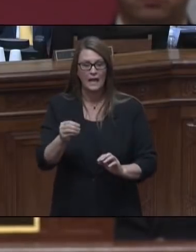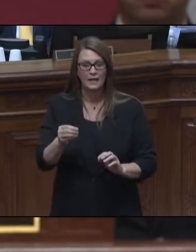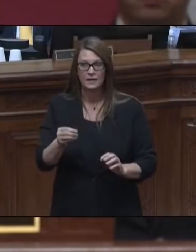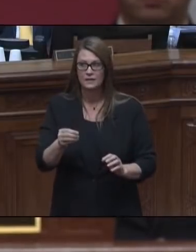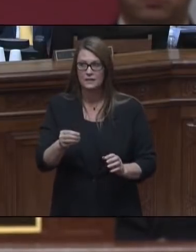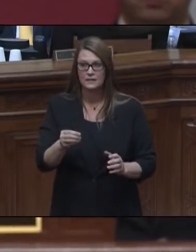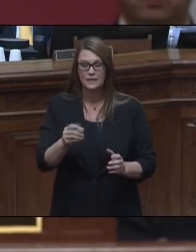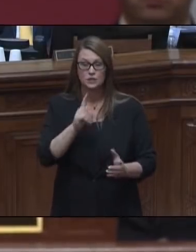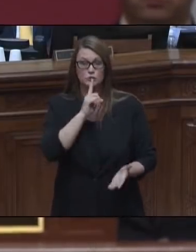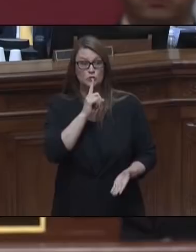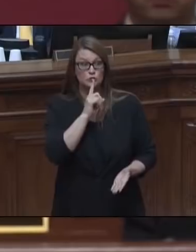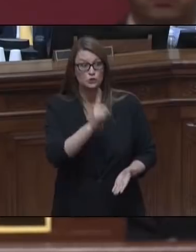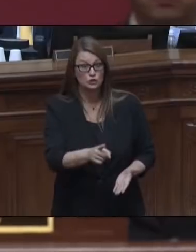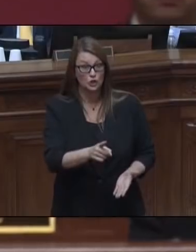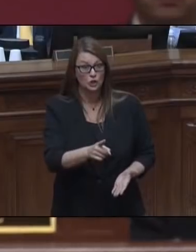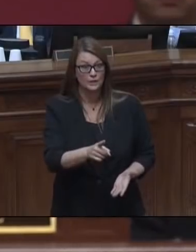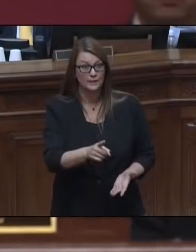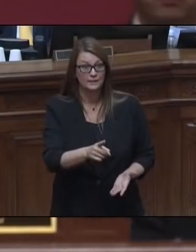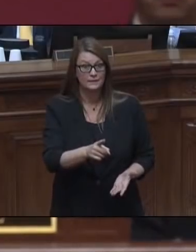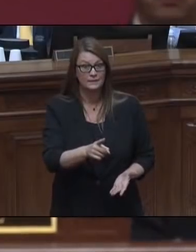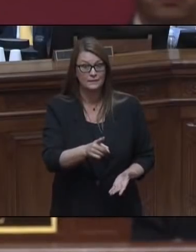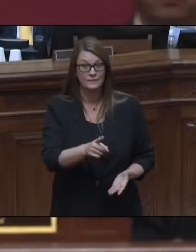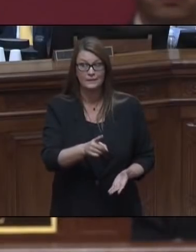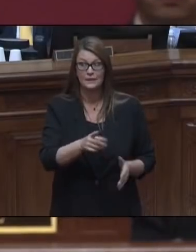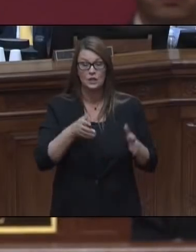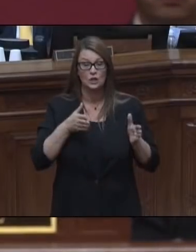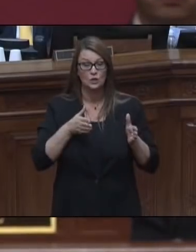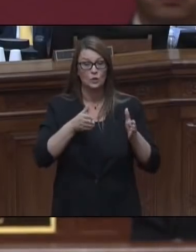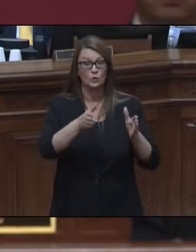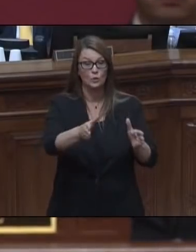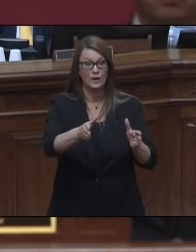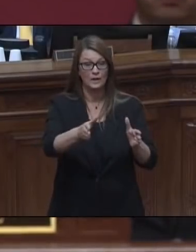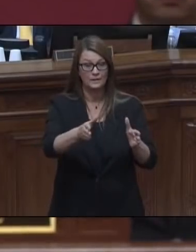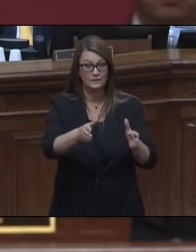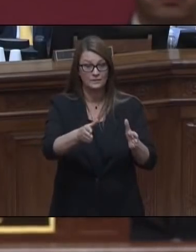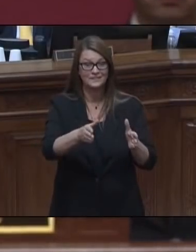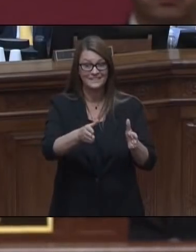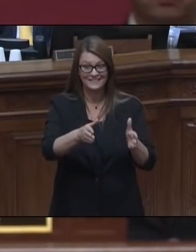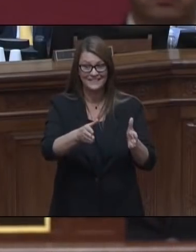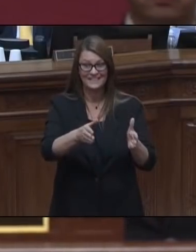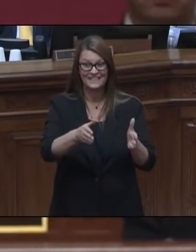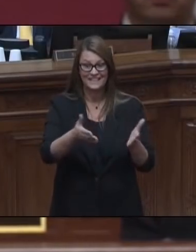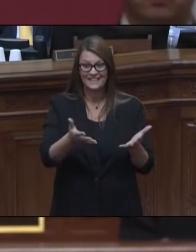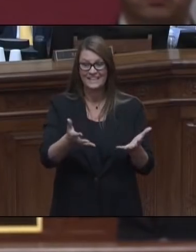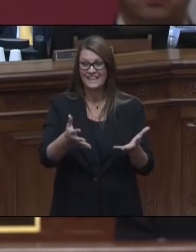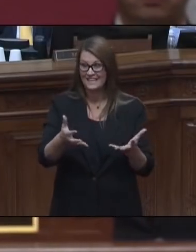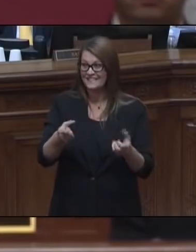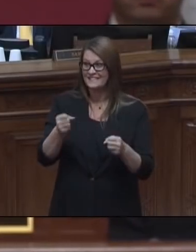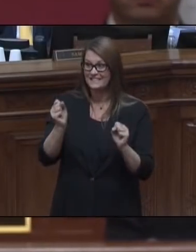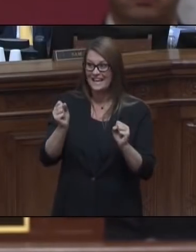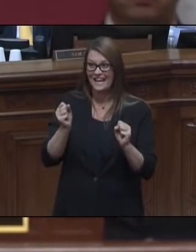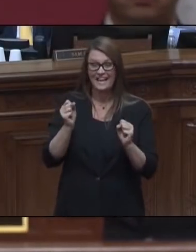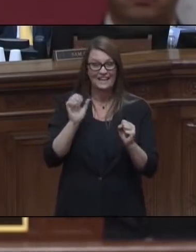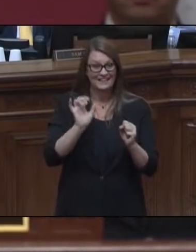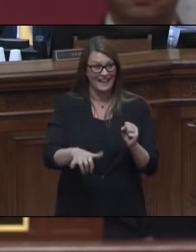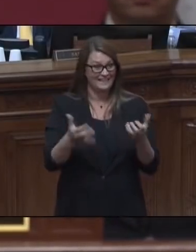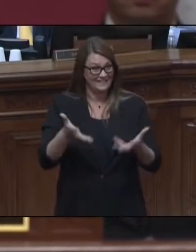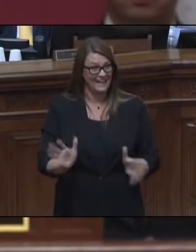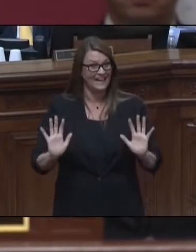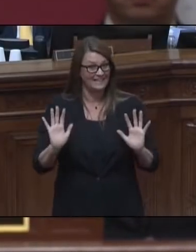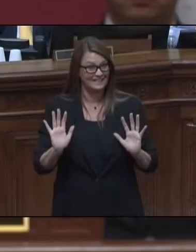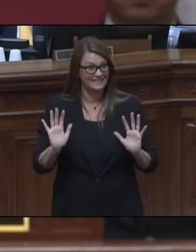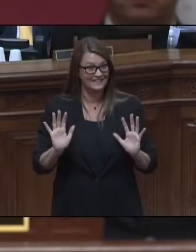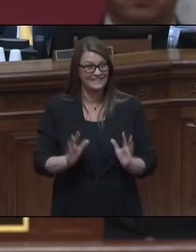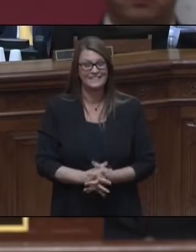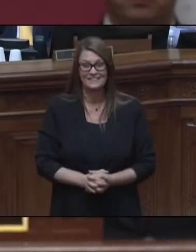sakes above, surely to God above, we can get the roads paved in Wheeling. I mean, surely we can get that done.